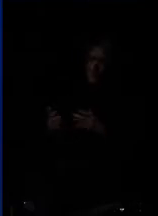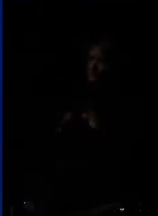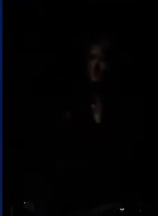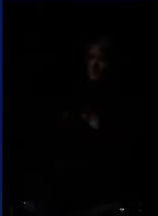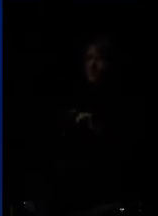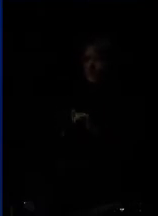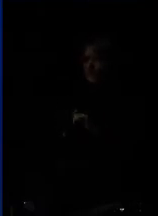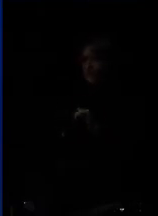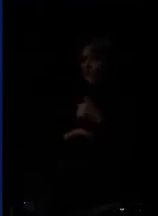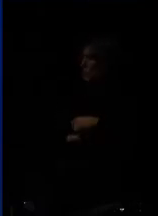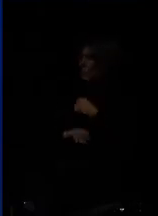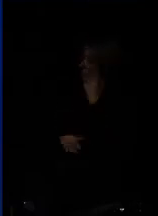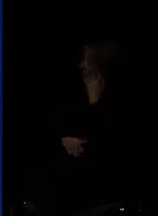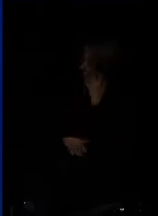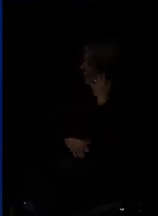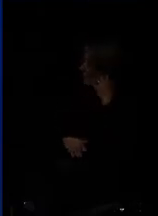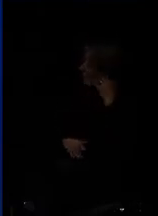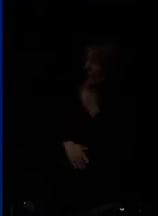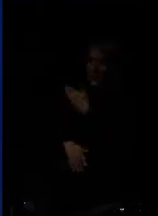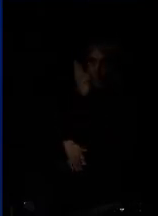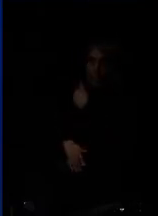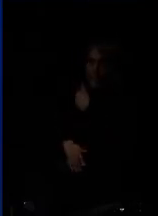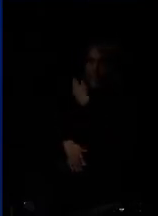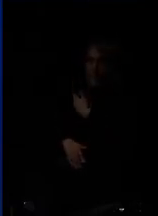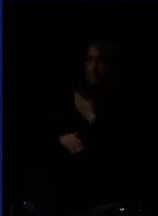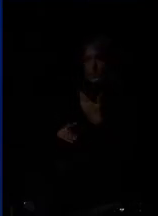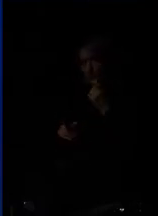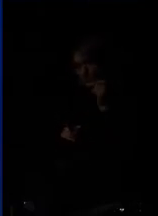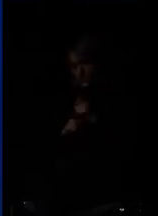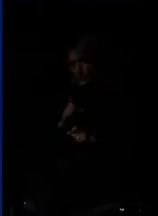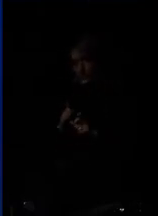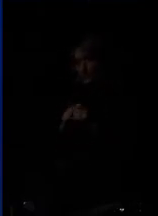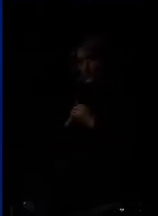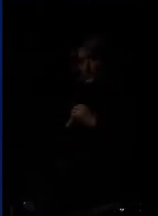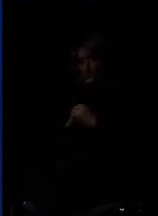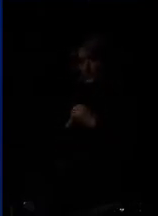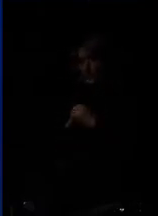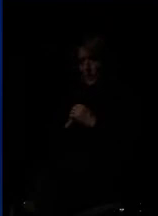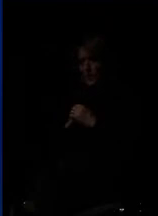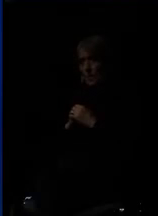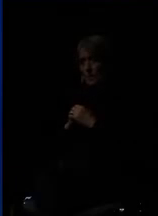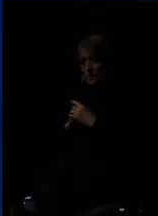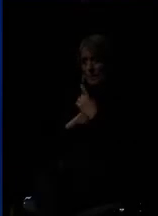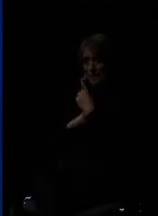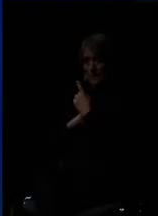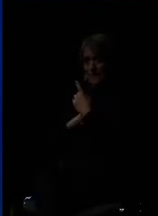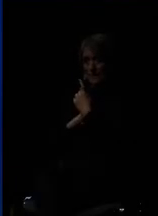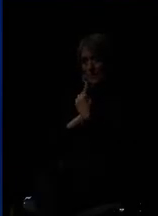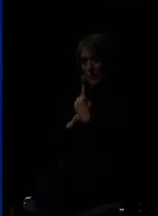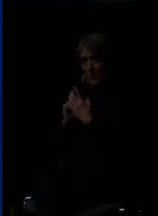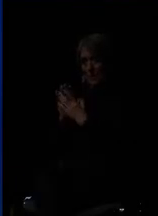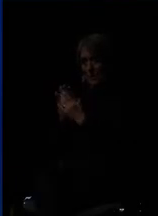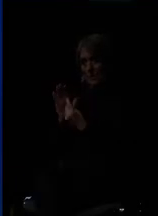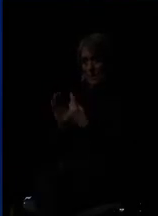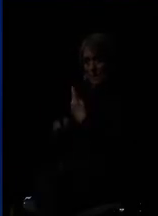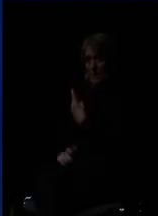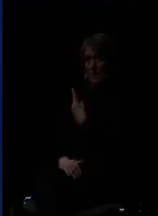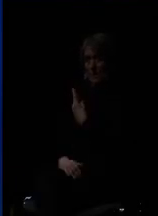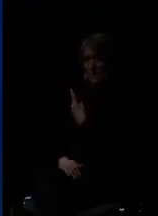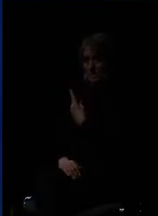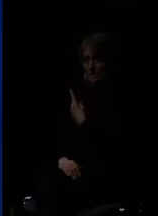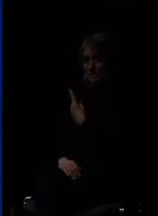wanted. And this allowed us to actually execute, what we did in this one particular example of the film. But it was a really